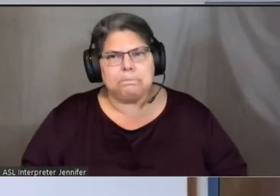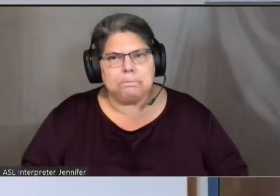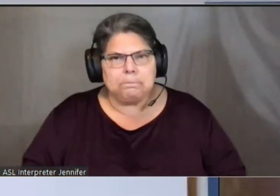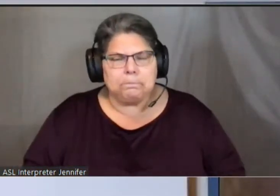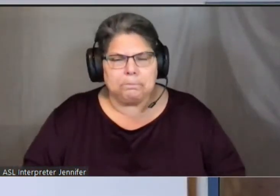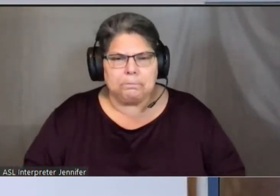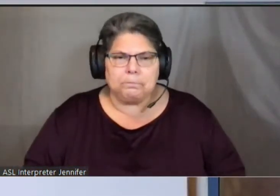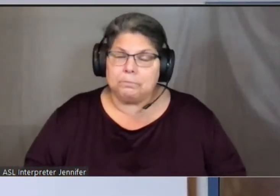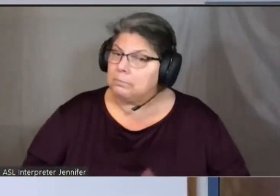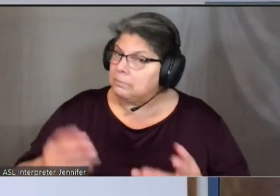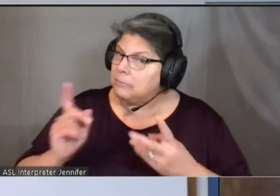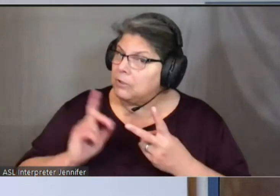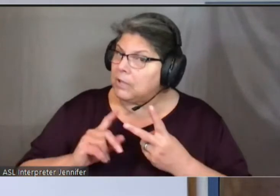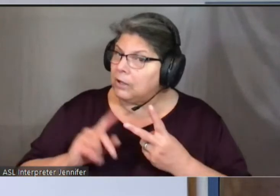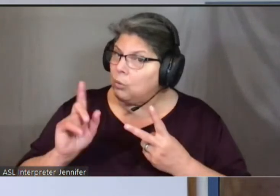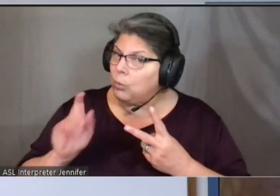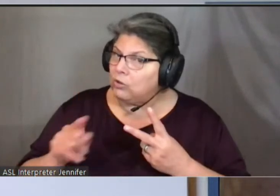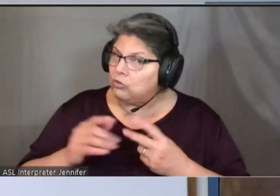And for your follow-up?